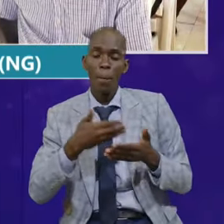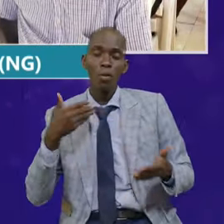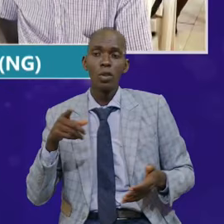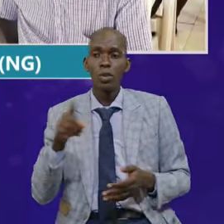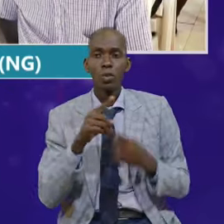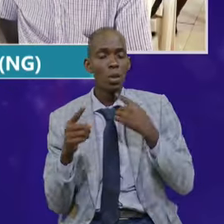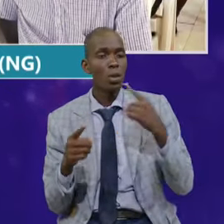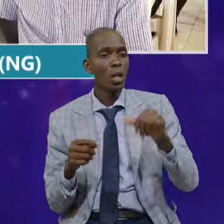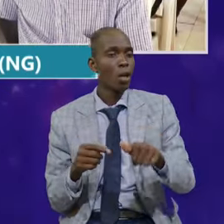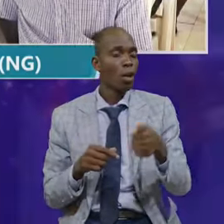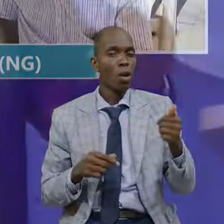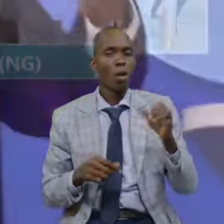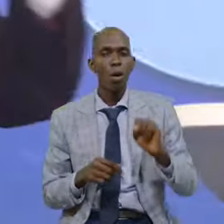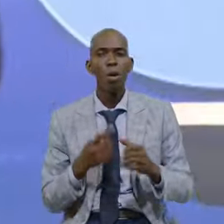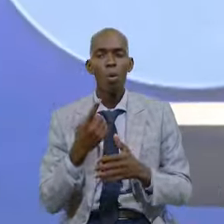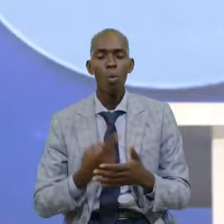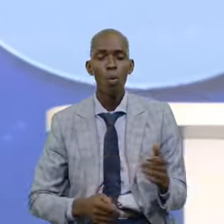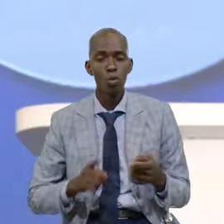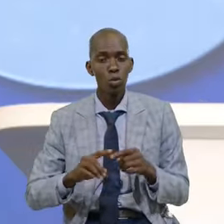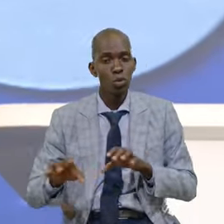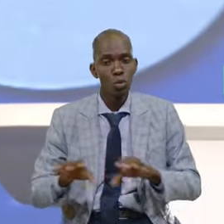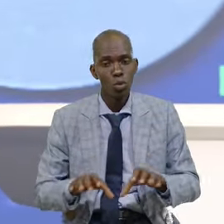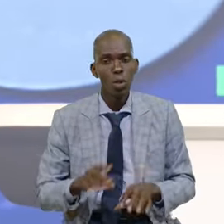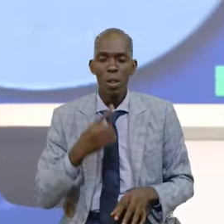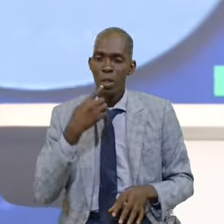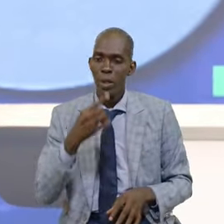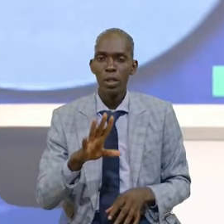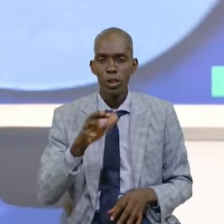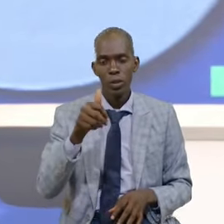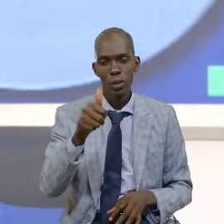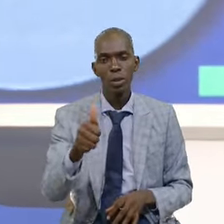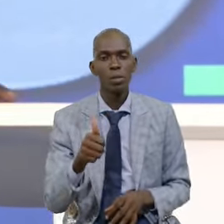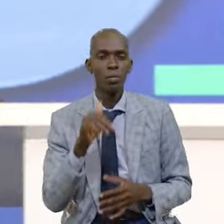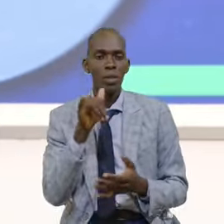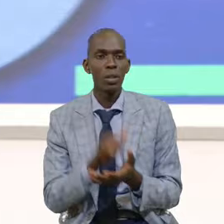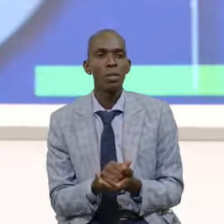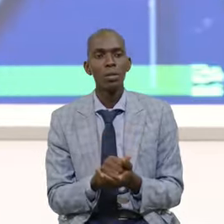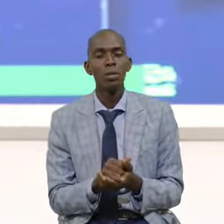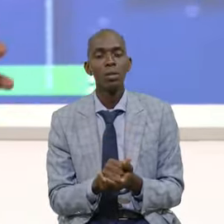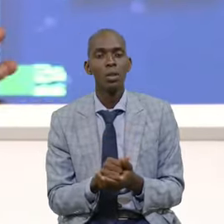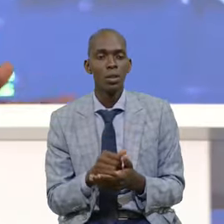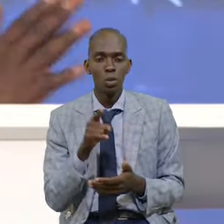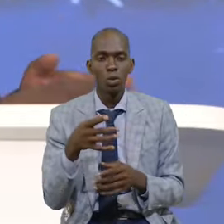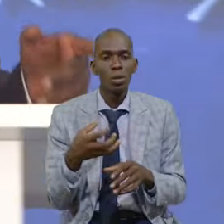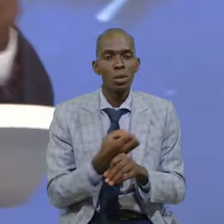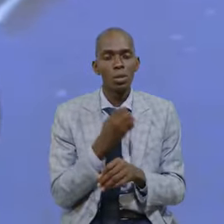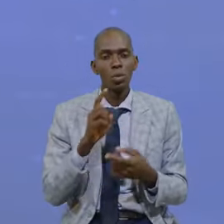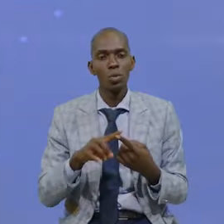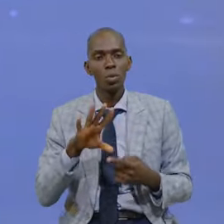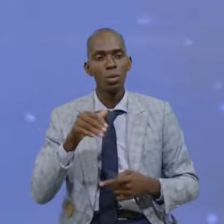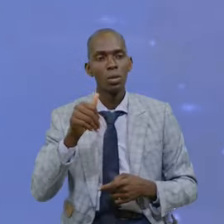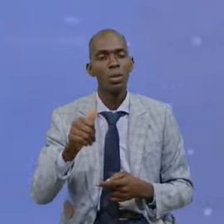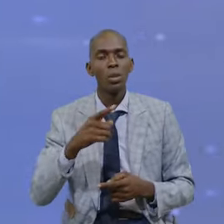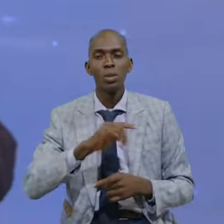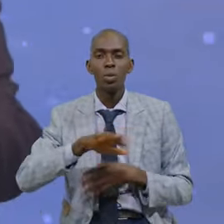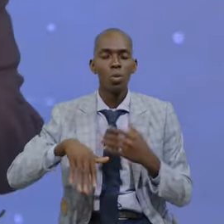others what to do, tell yourself. Wherefore, take unto you the whole